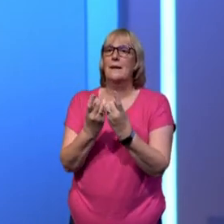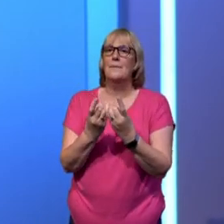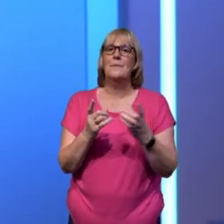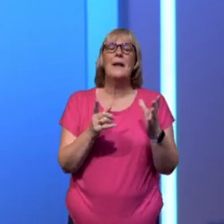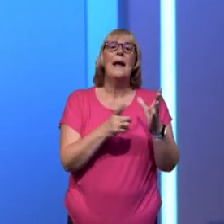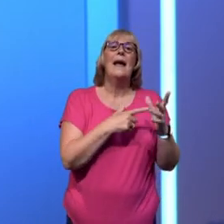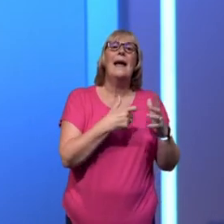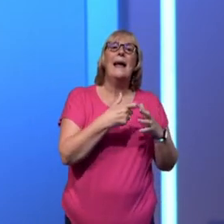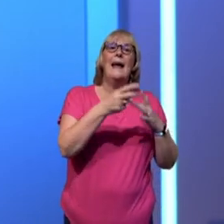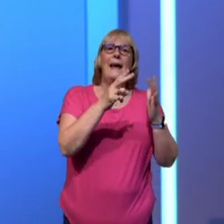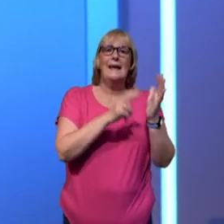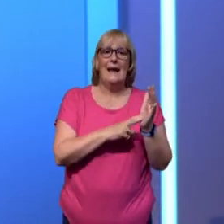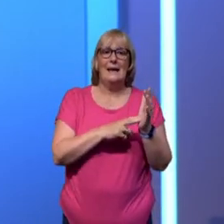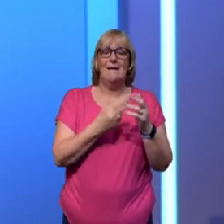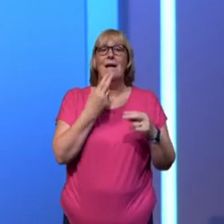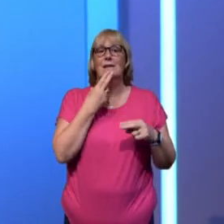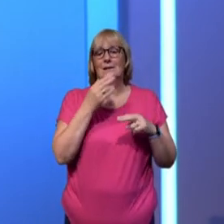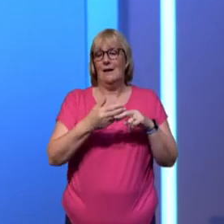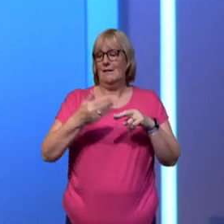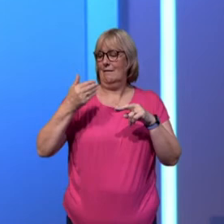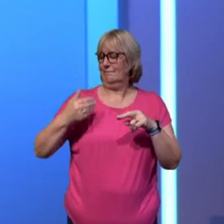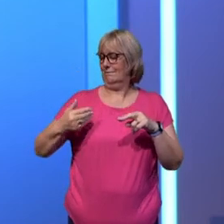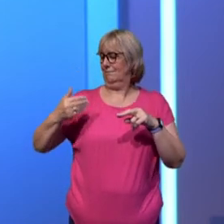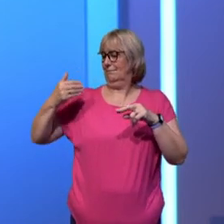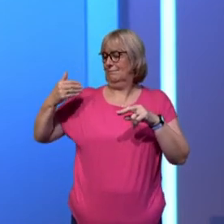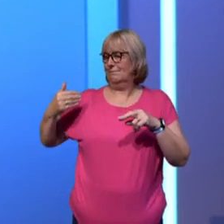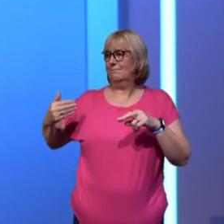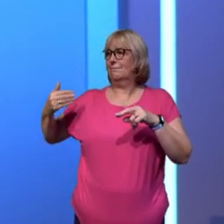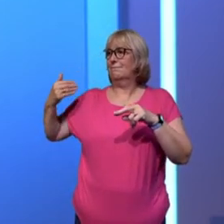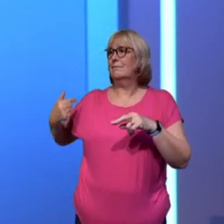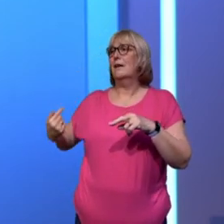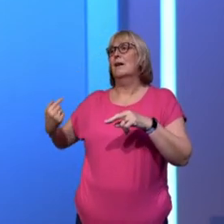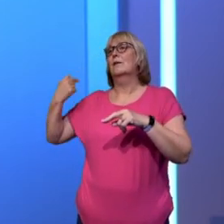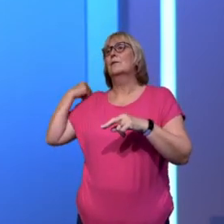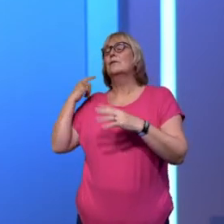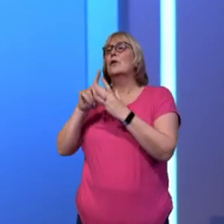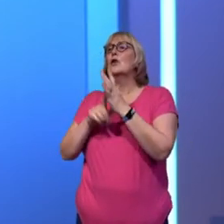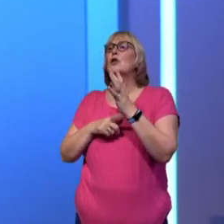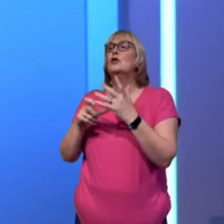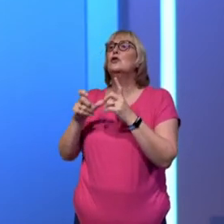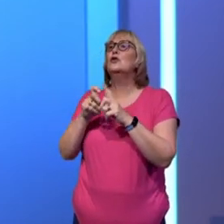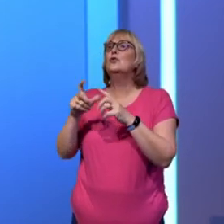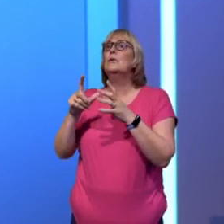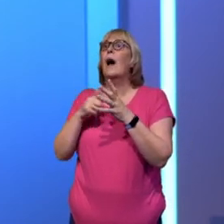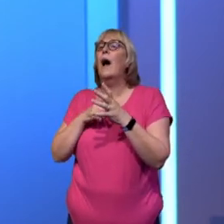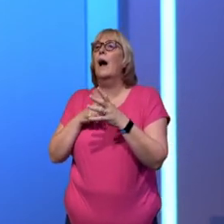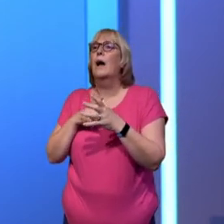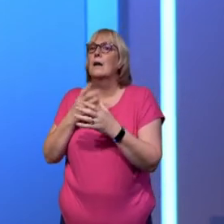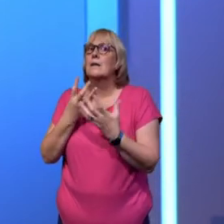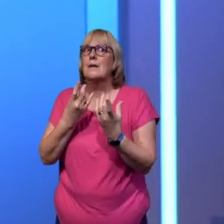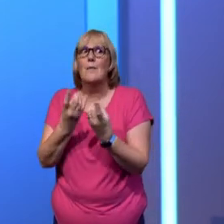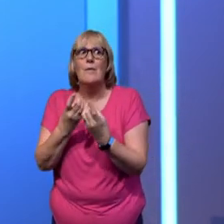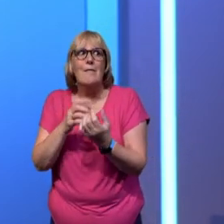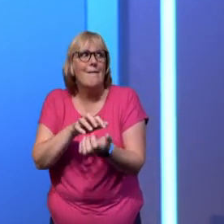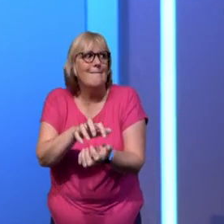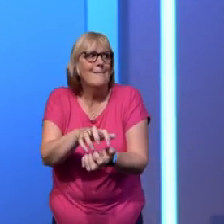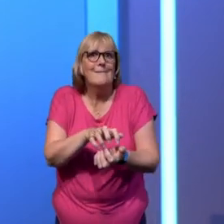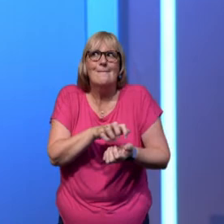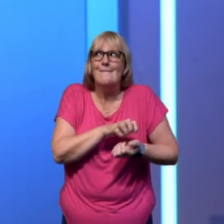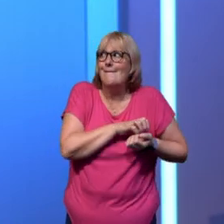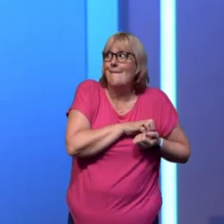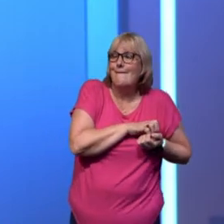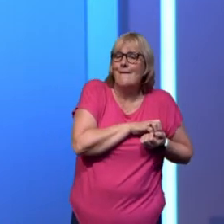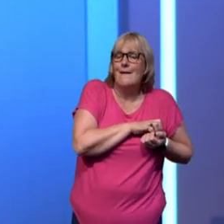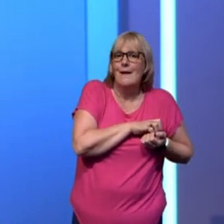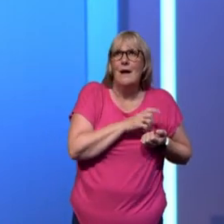Carmi, the son of Zimri, the son of Zerah, to the tribe of Judah, took some of them. So the Lord's anger burned against